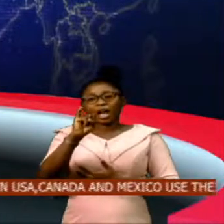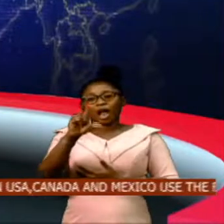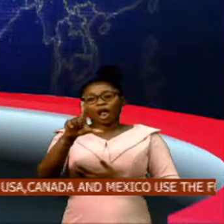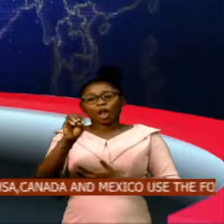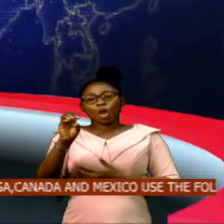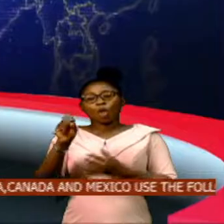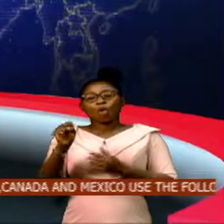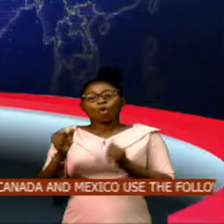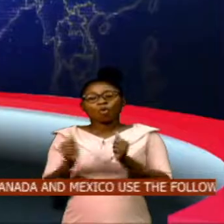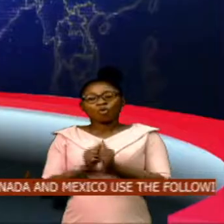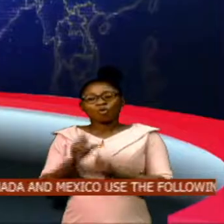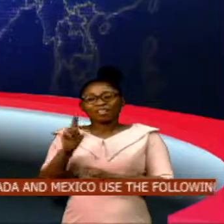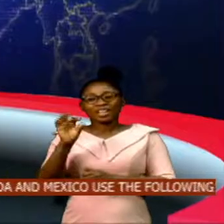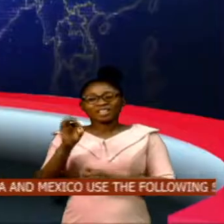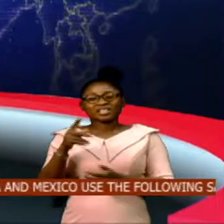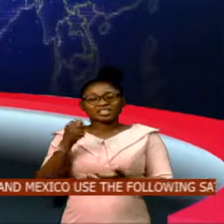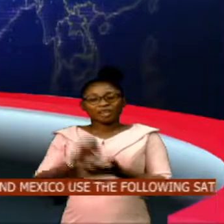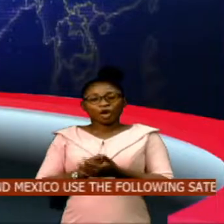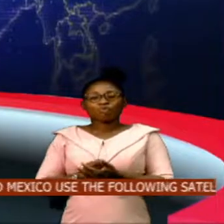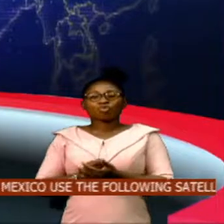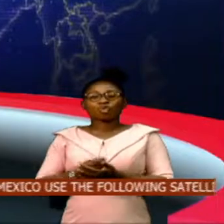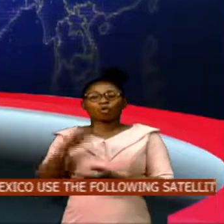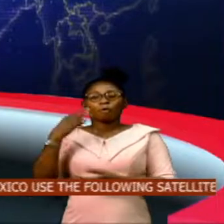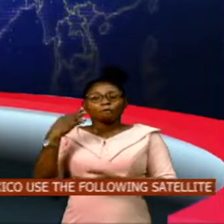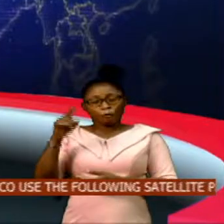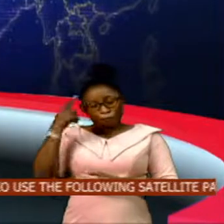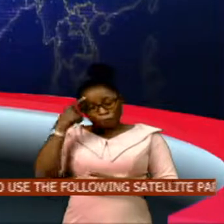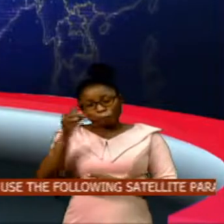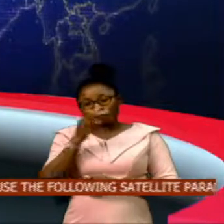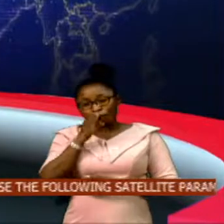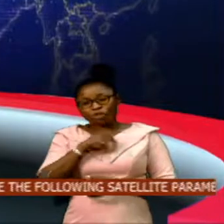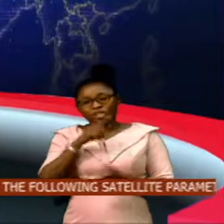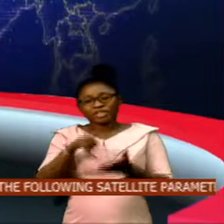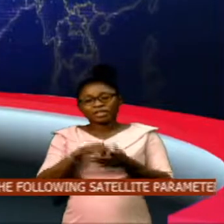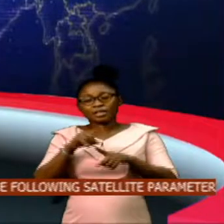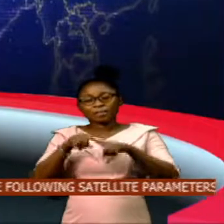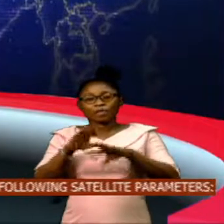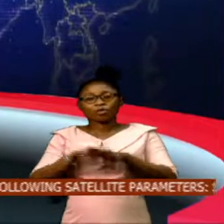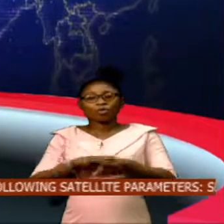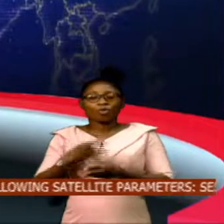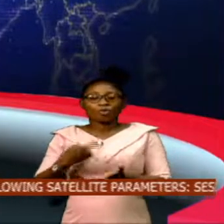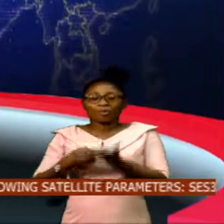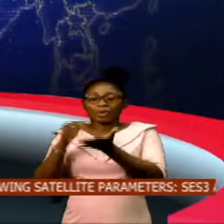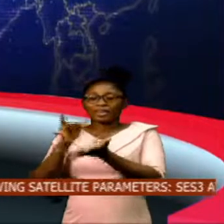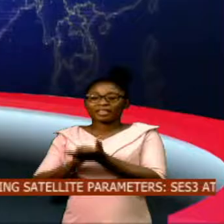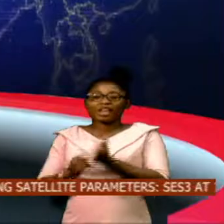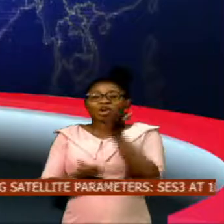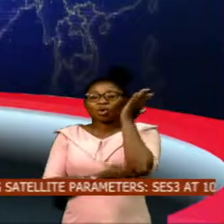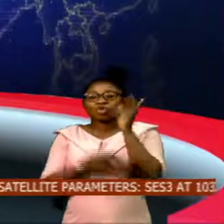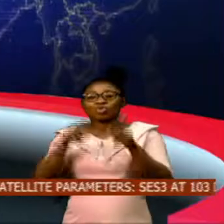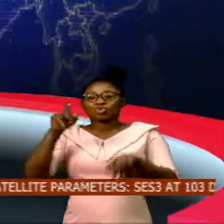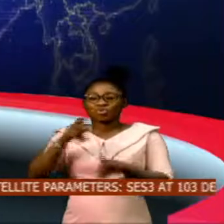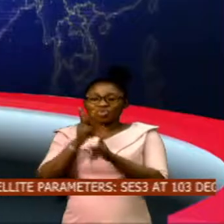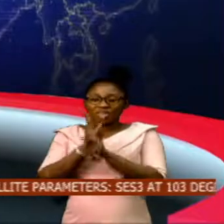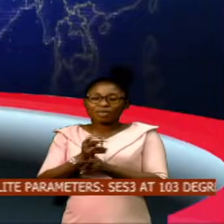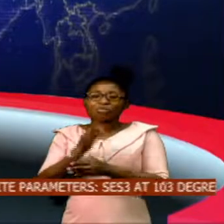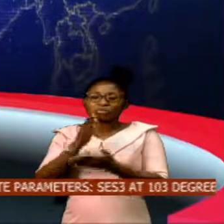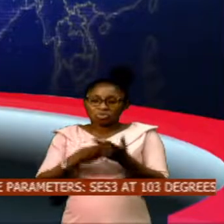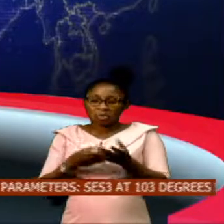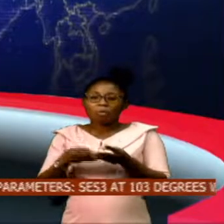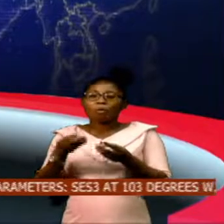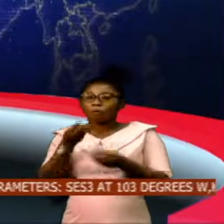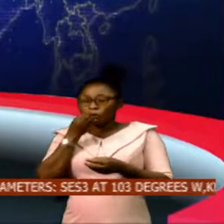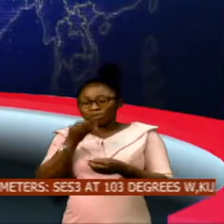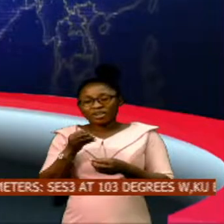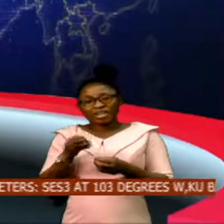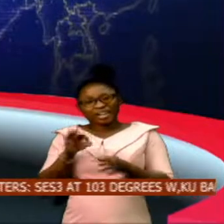of assorted food items. This is based on the United Nations recommendation that countries should keep substantial amounts of food in